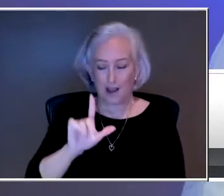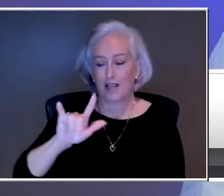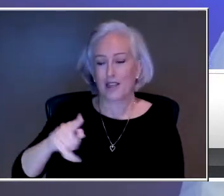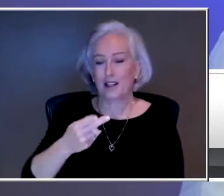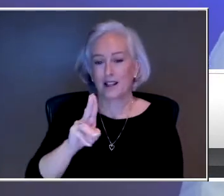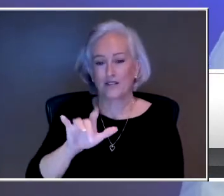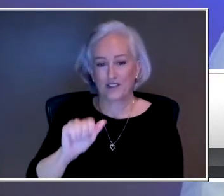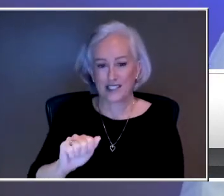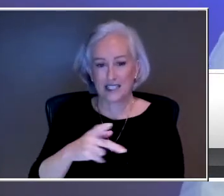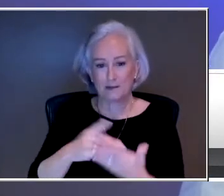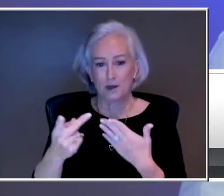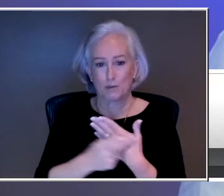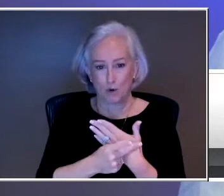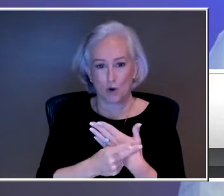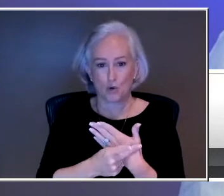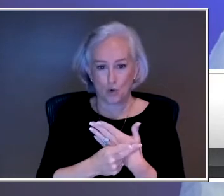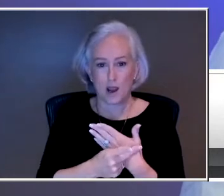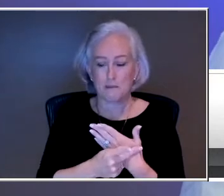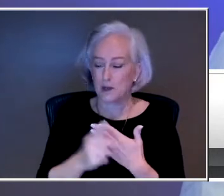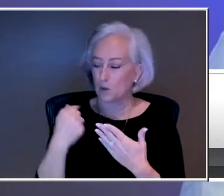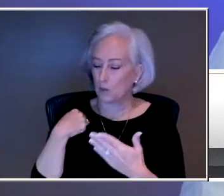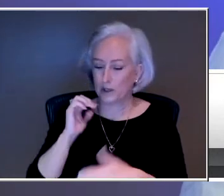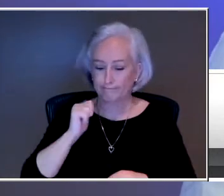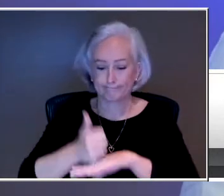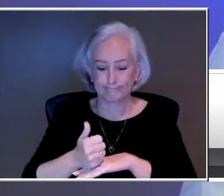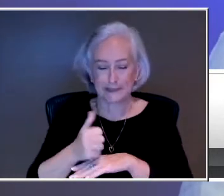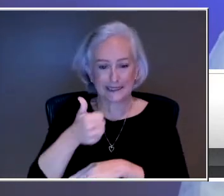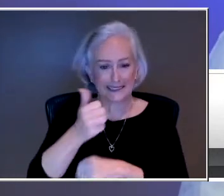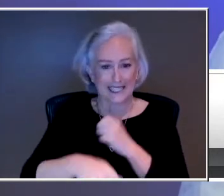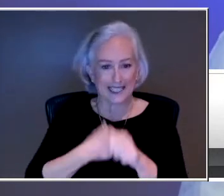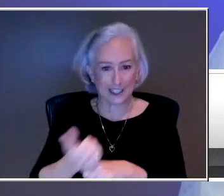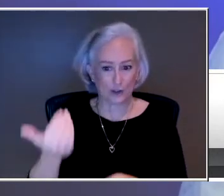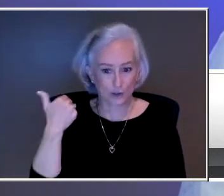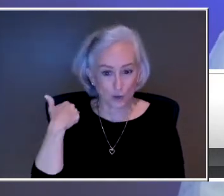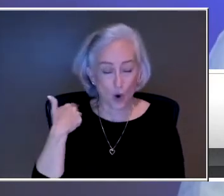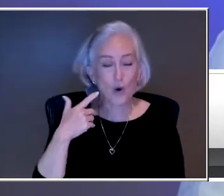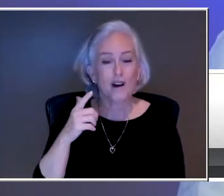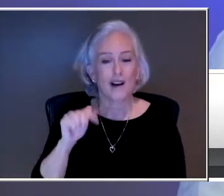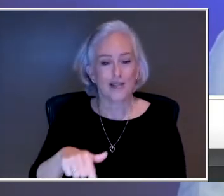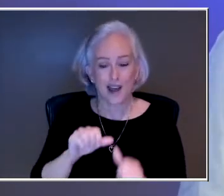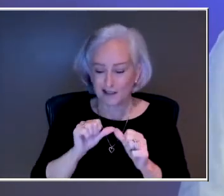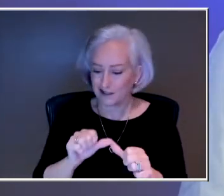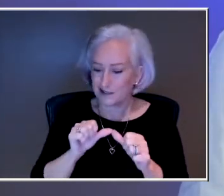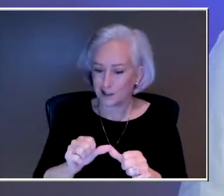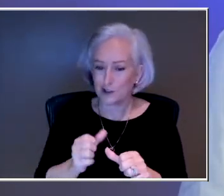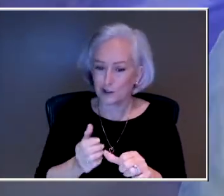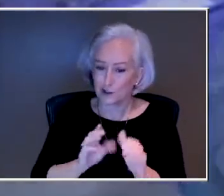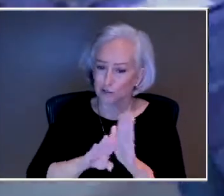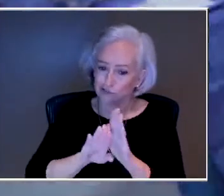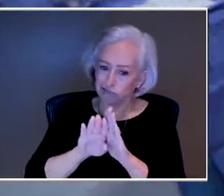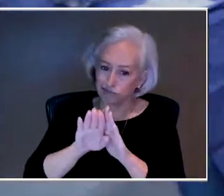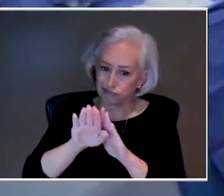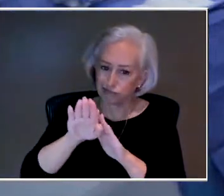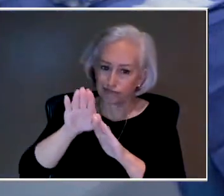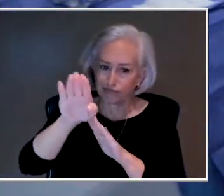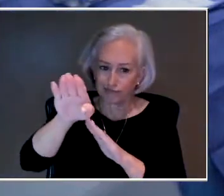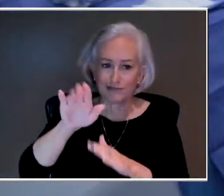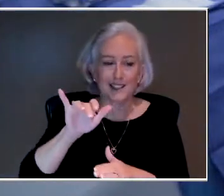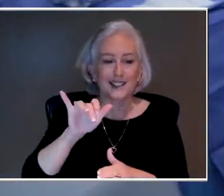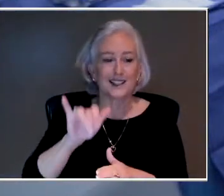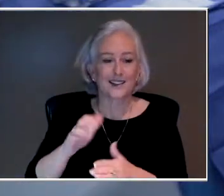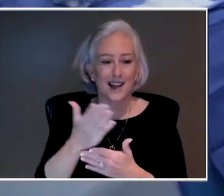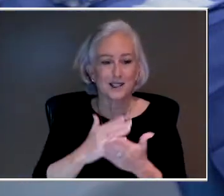that we established over 10 years ago and continues to be, moving at a great pace, and having this as part of our